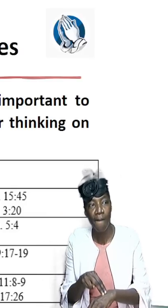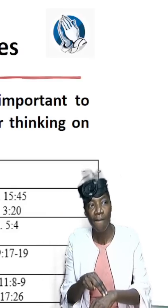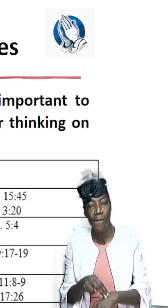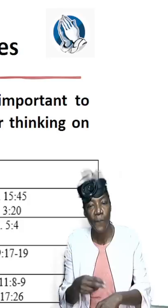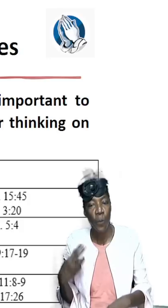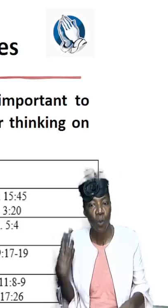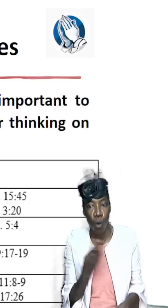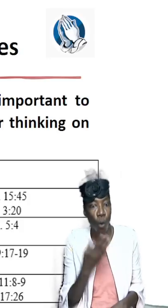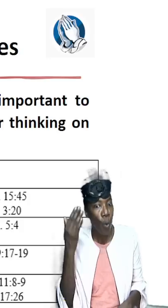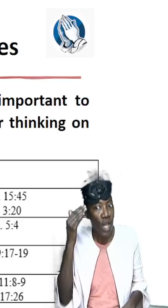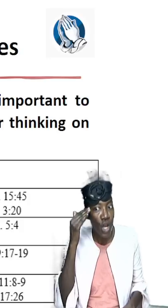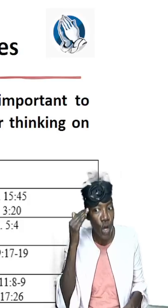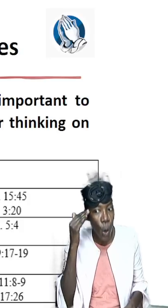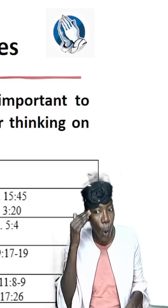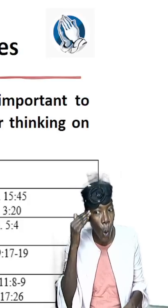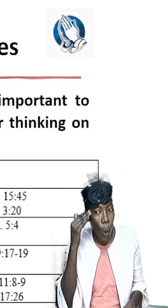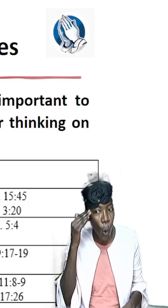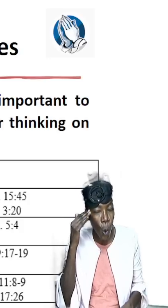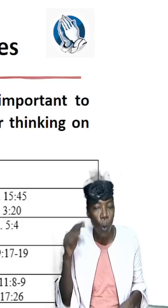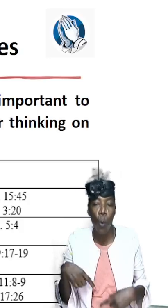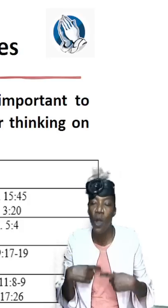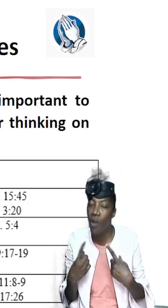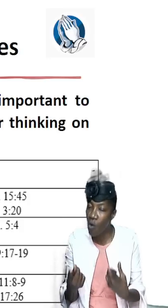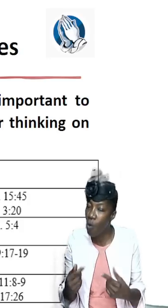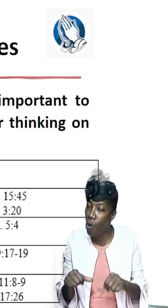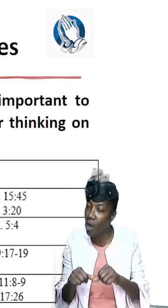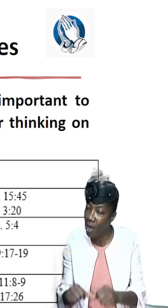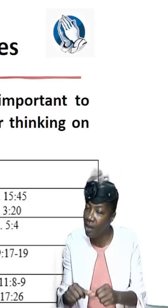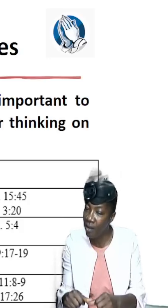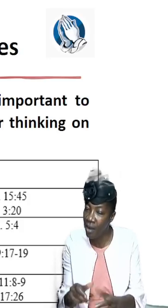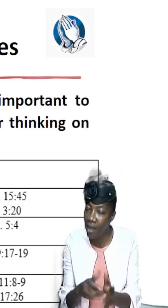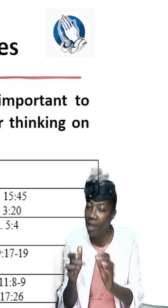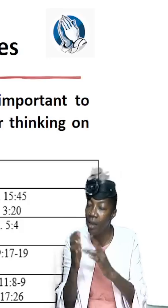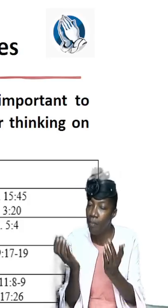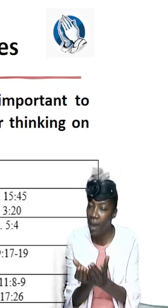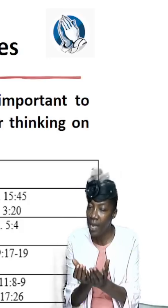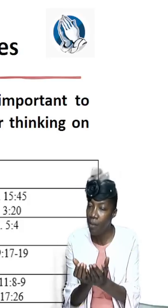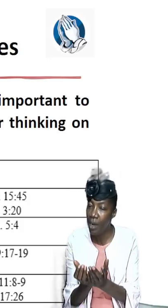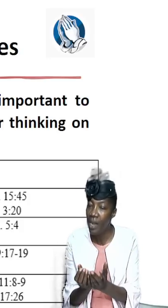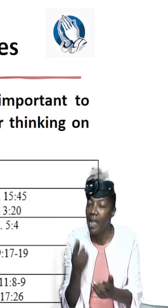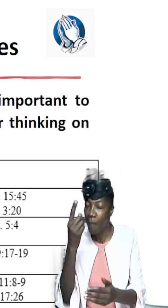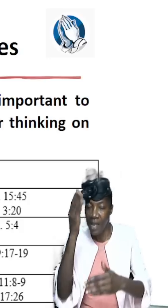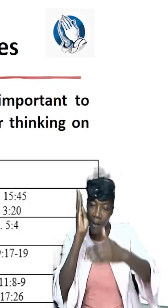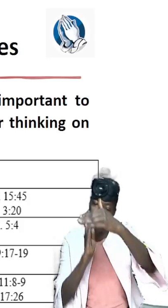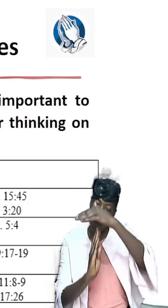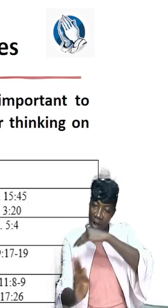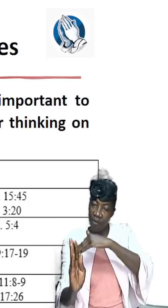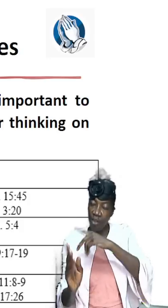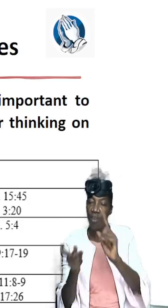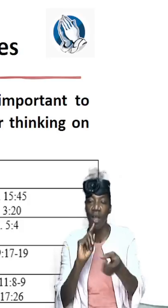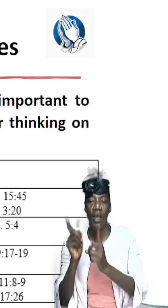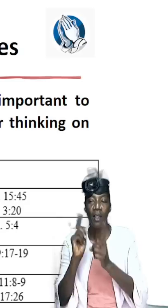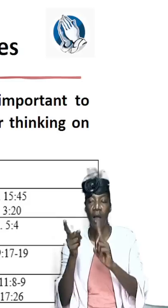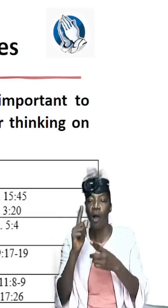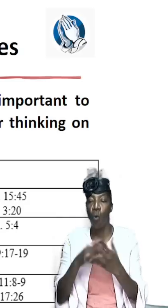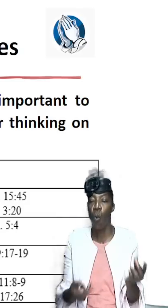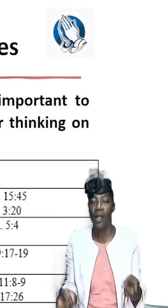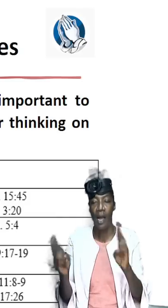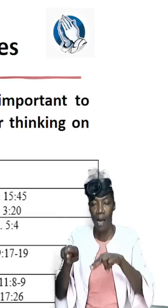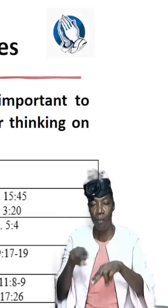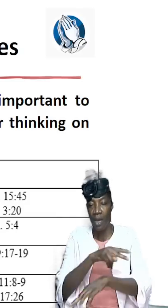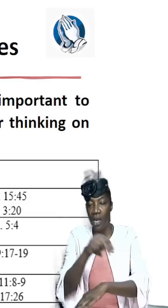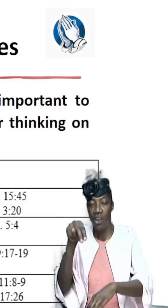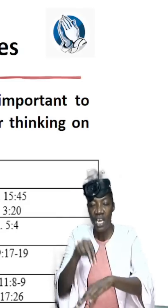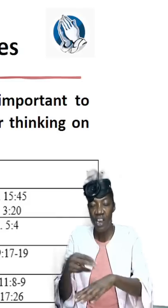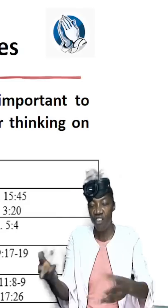know as we go further in scripture that the Bible starts to make prophecies and speak about what's going to happen to